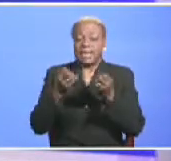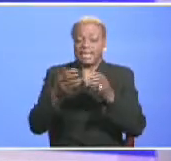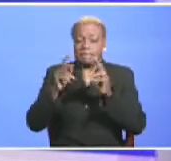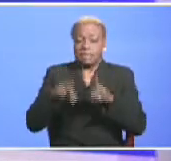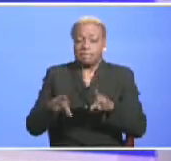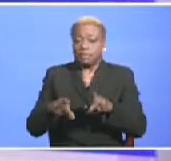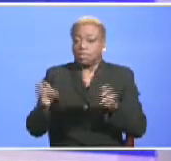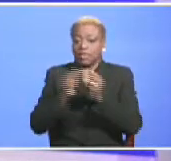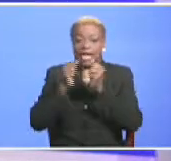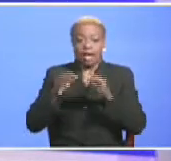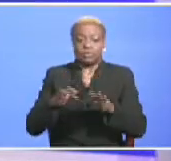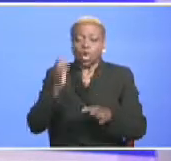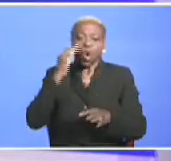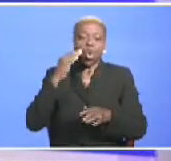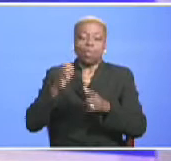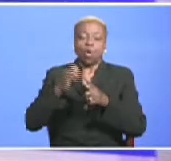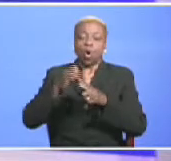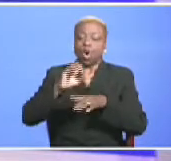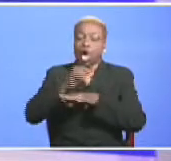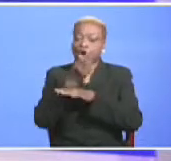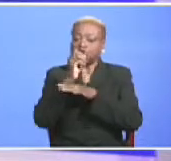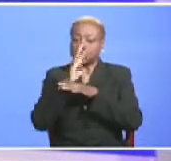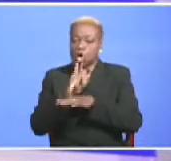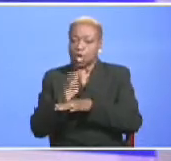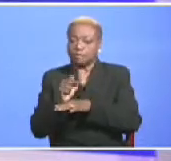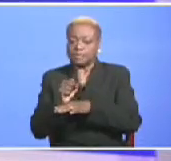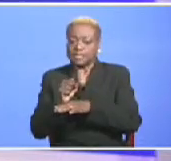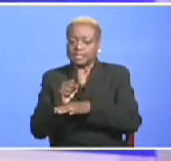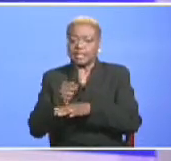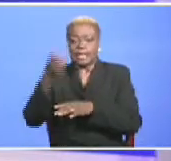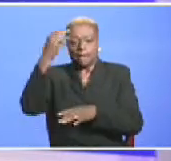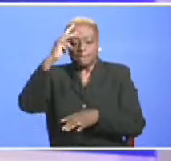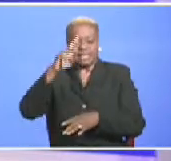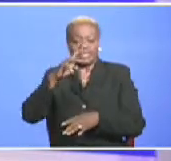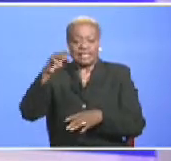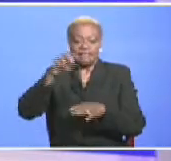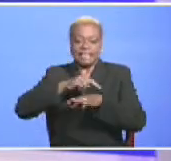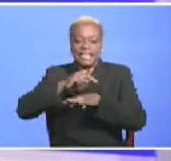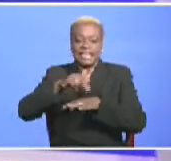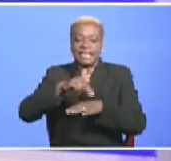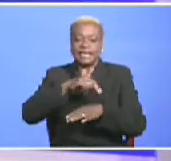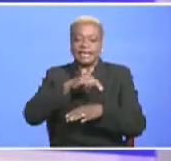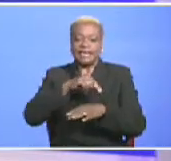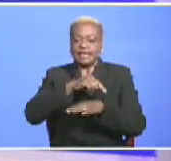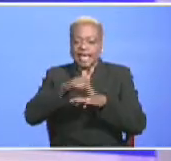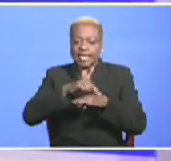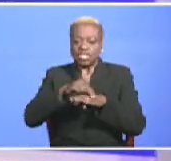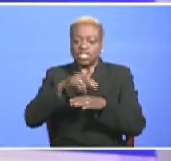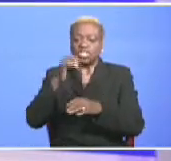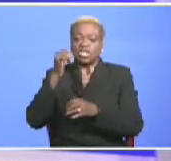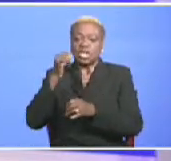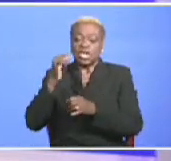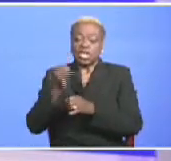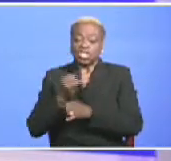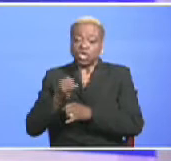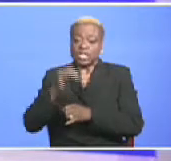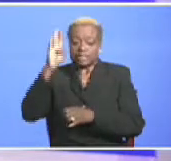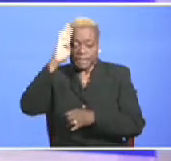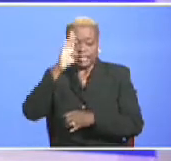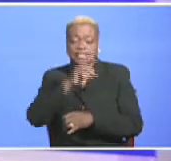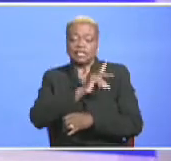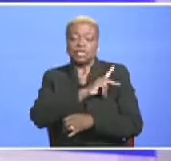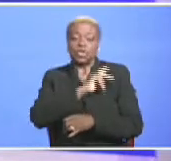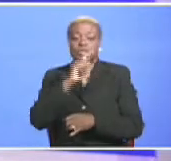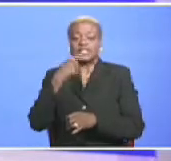job. With that in mind, Minister of National Insurance, the Honorable Brenzel Roll, says mechanisms have been put in place to assist